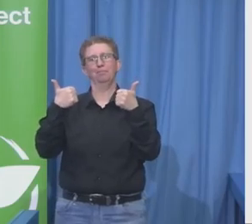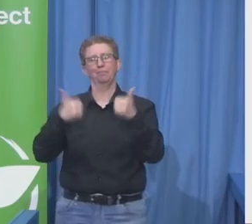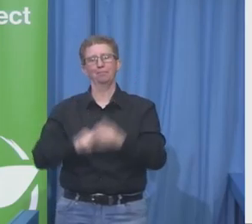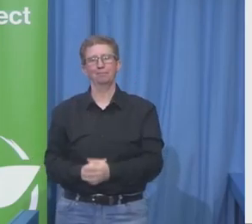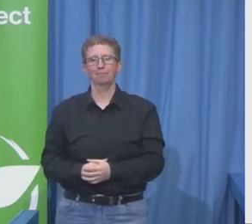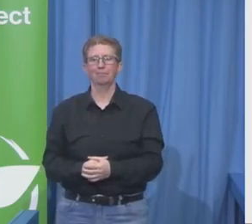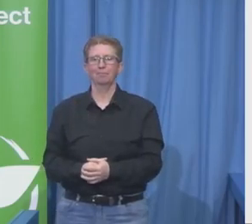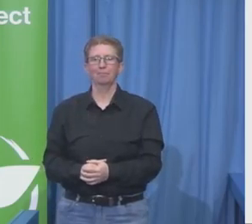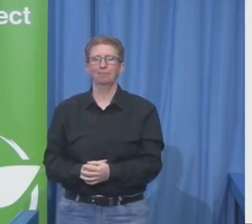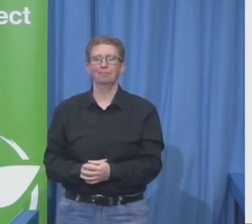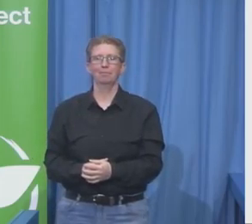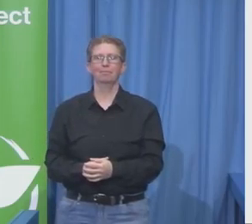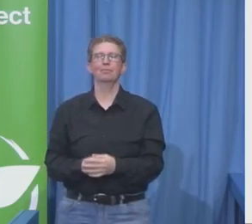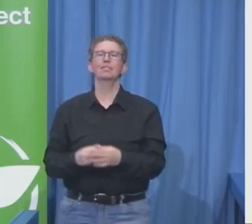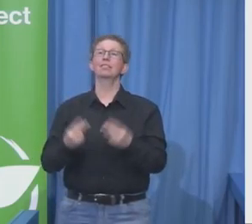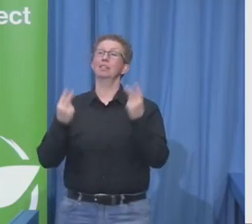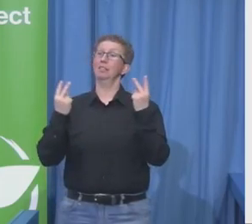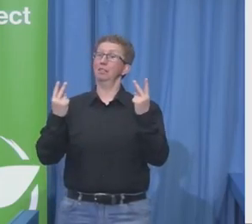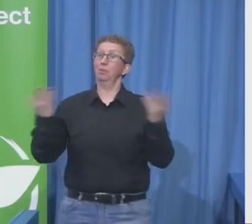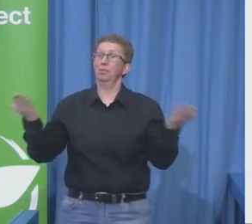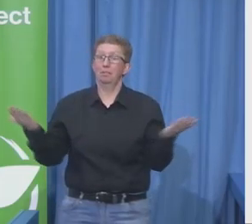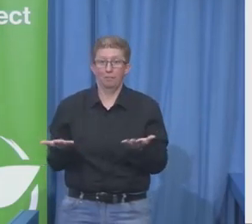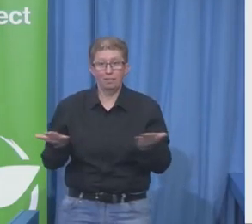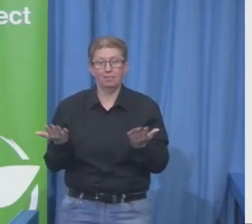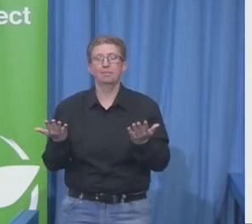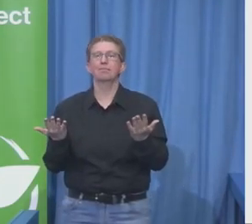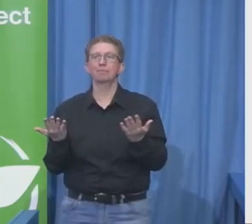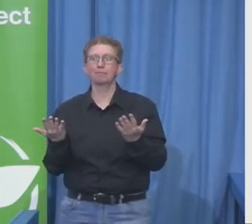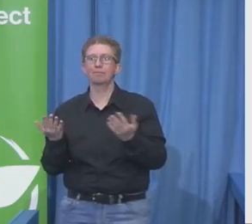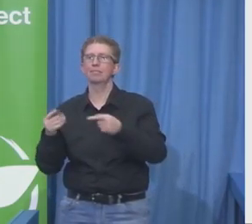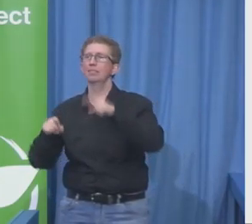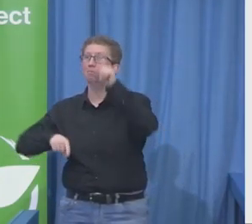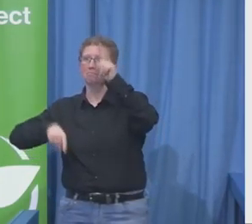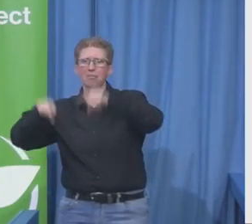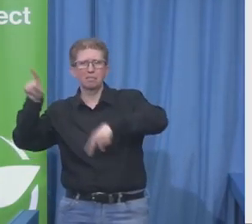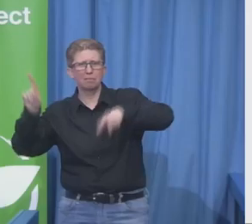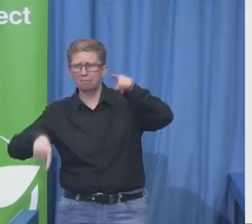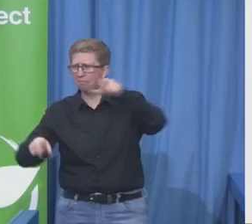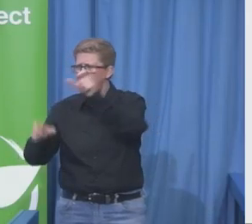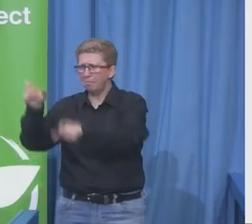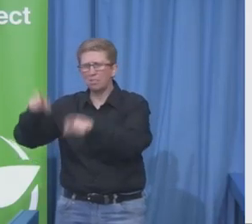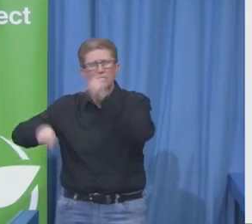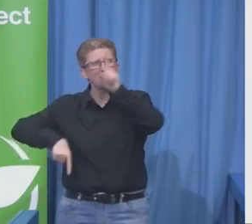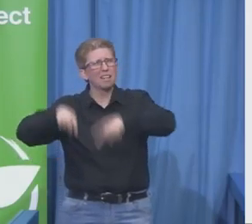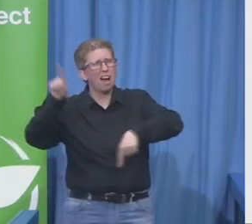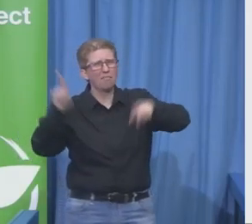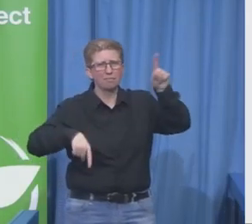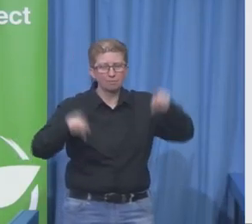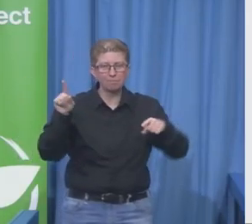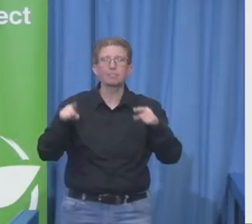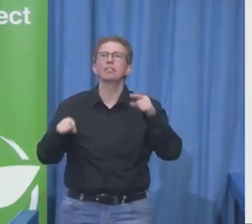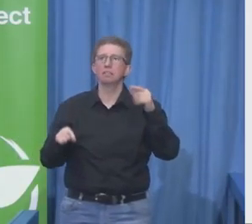include people with different abilities, as it is originally declared in